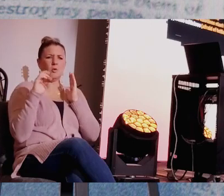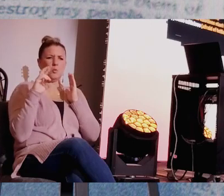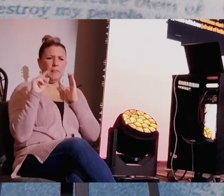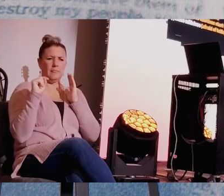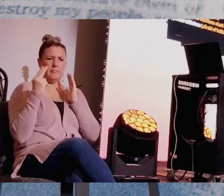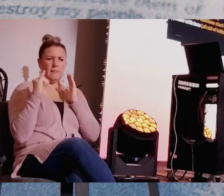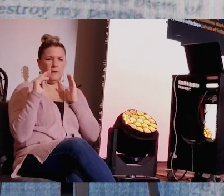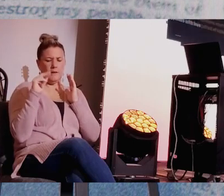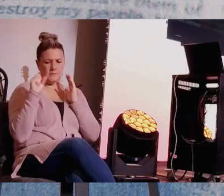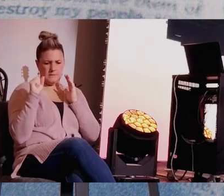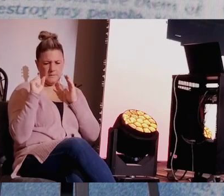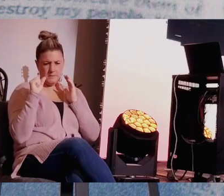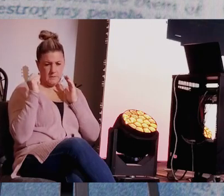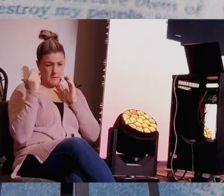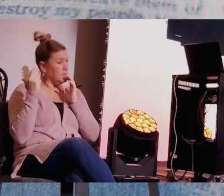3:13 through 18.